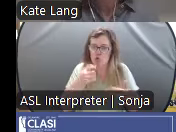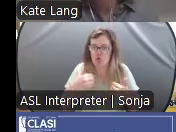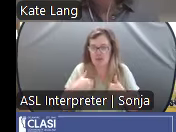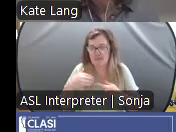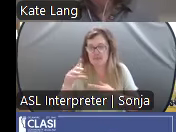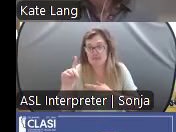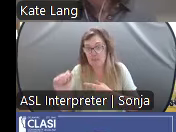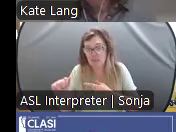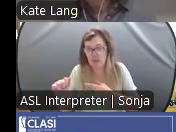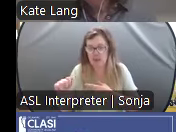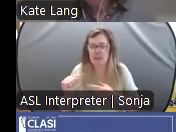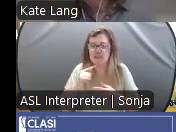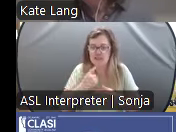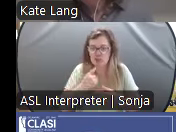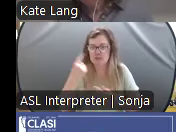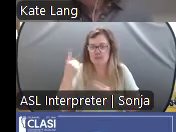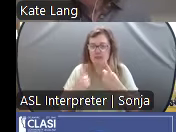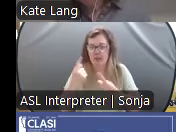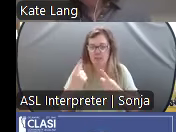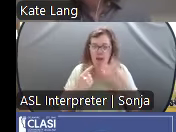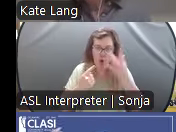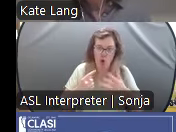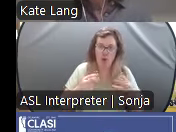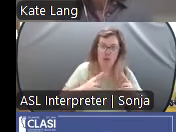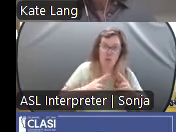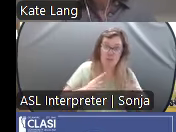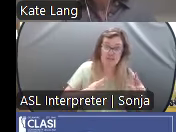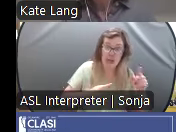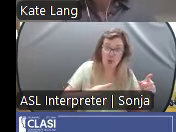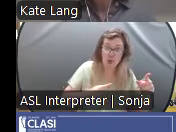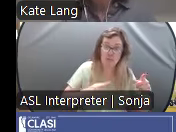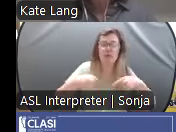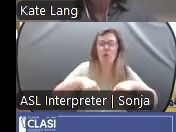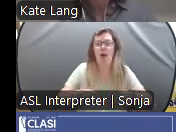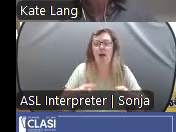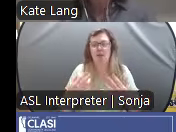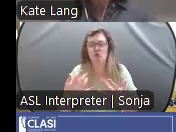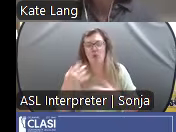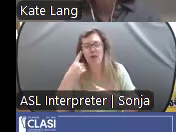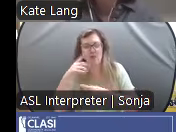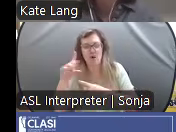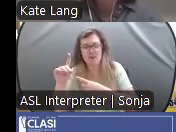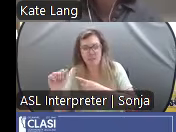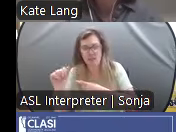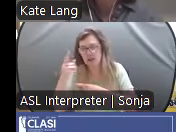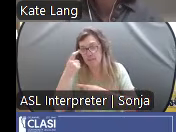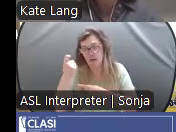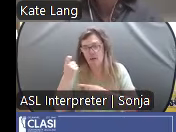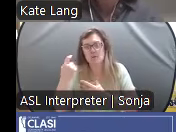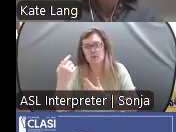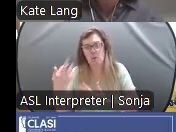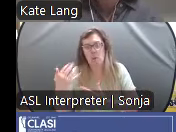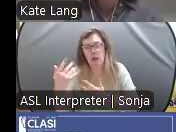to seriously think about taking early retirement while they're waiting because of the large delays. And then, to be